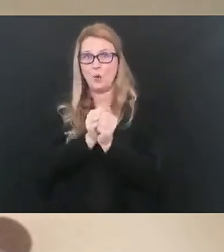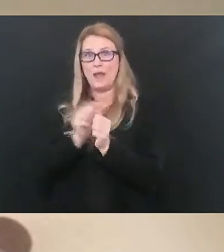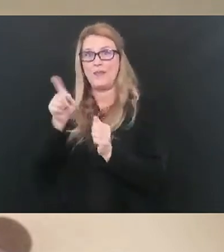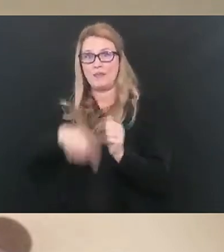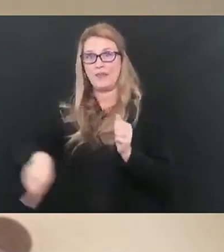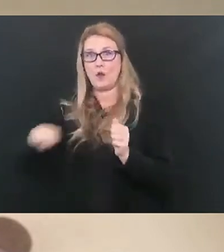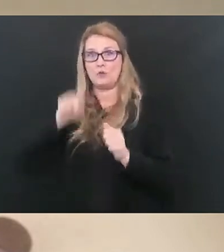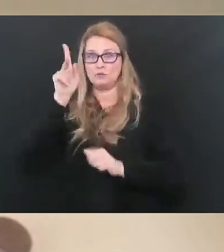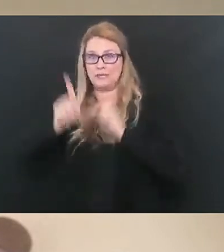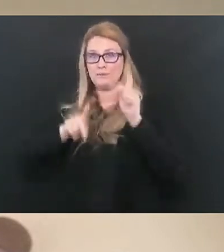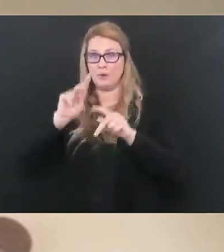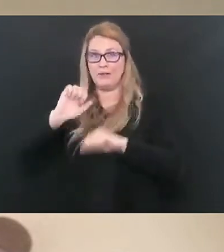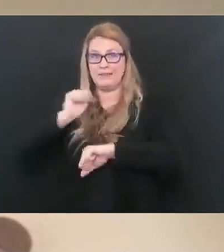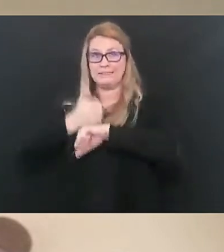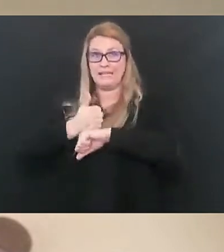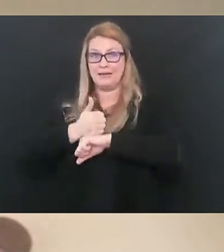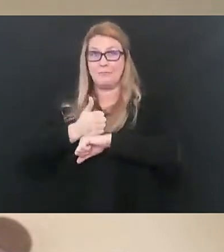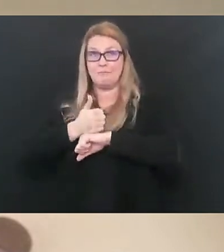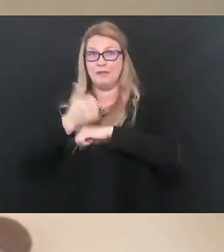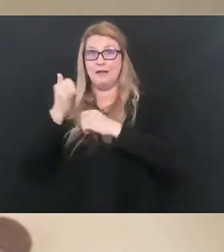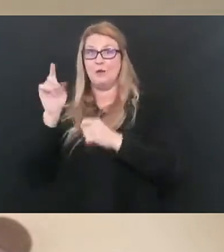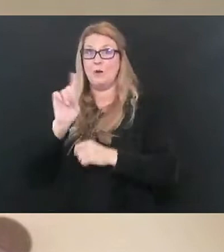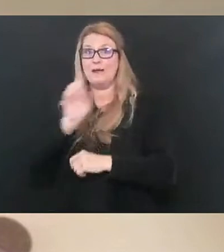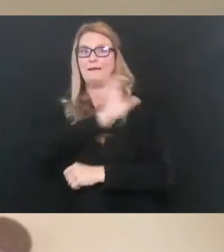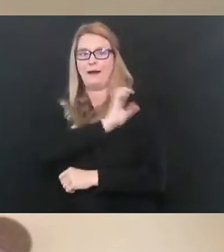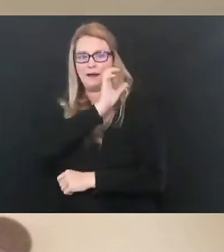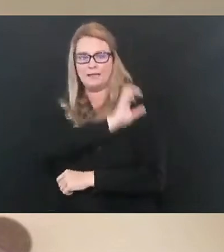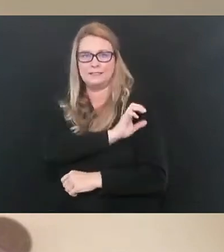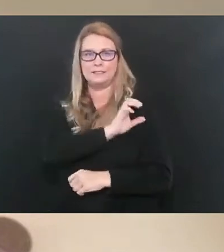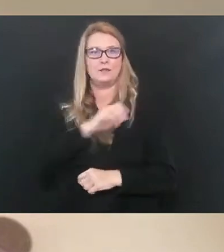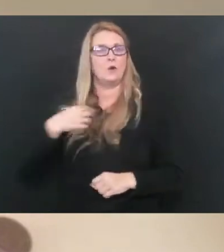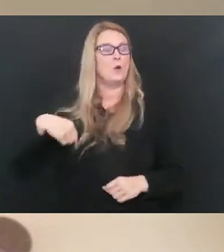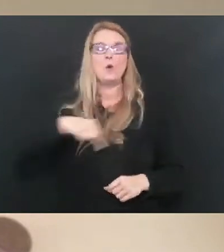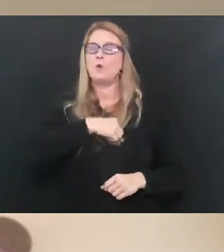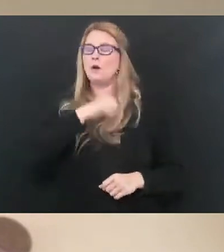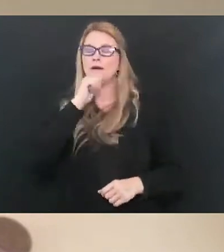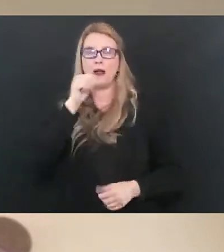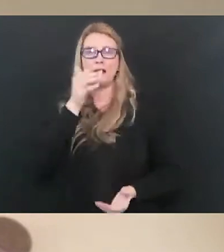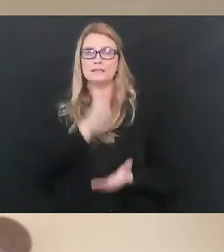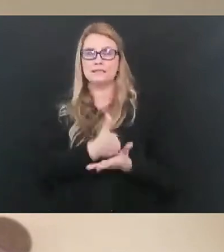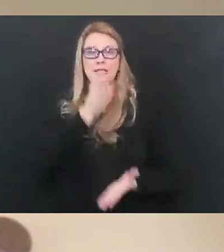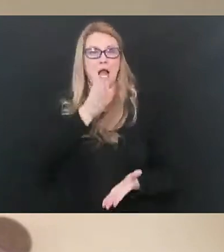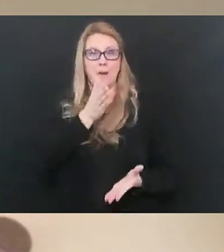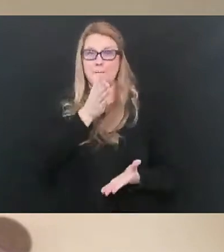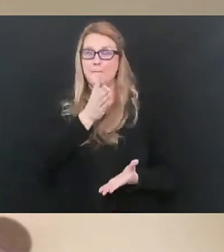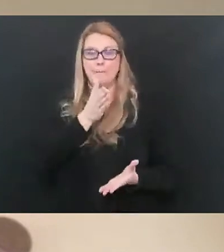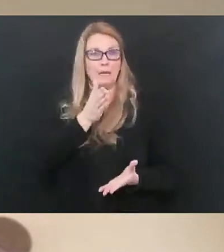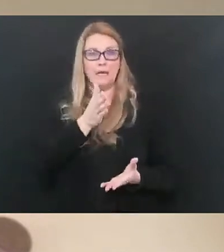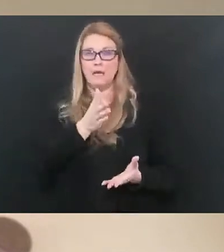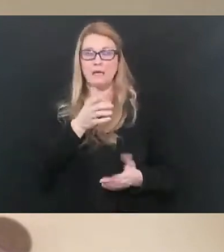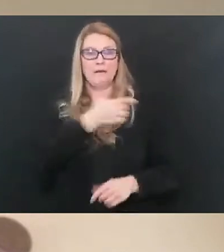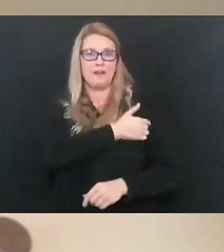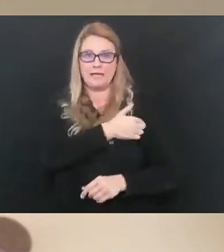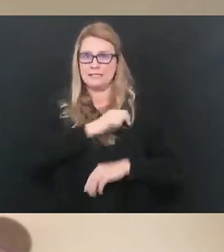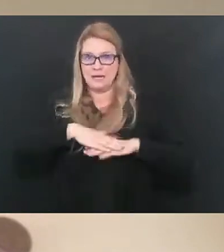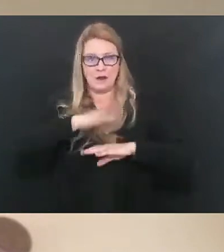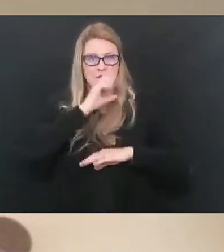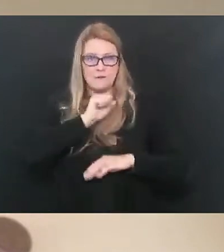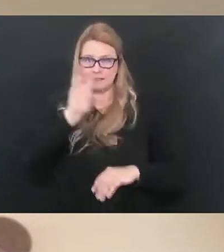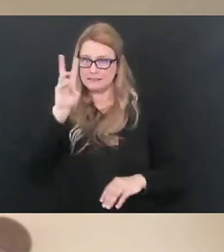clinics that are set up. Again, we're not taking our eye off of the 65 and above and then the 50 and